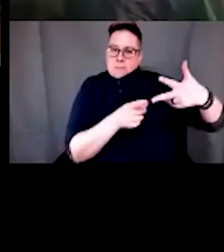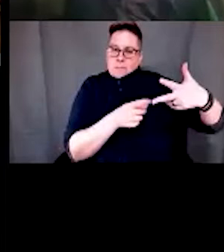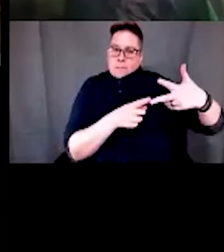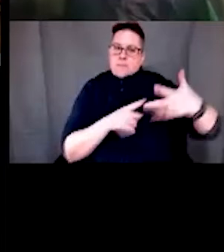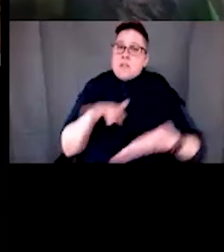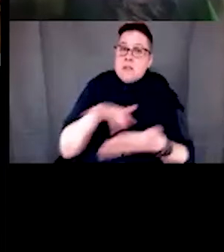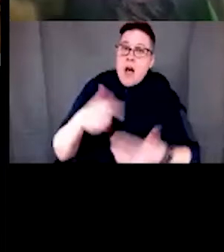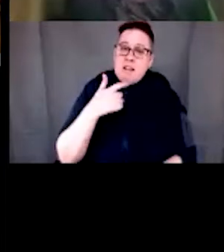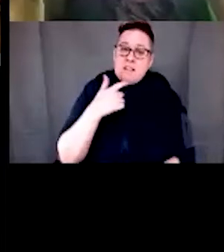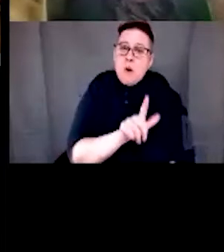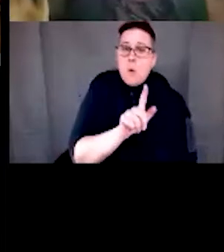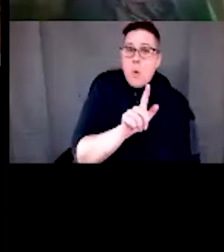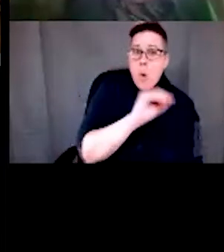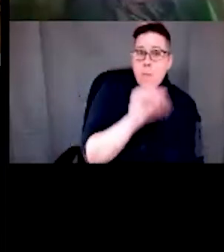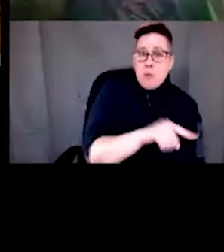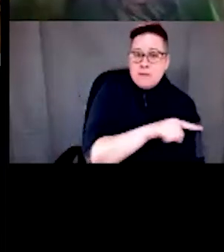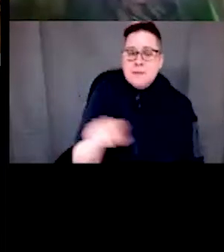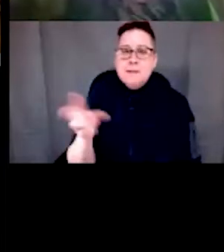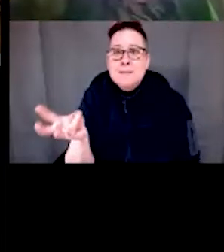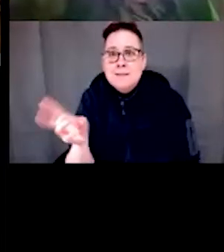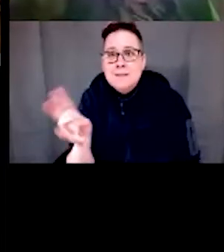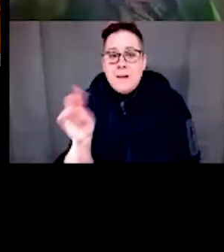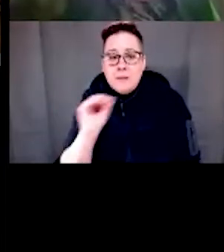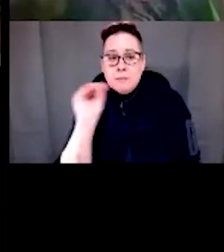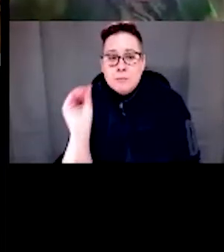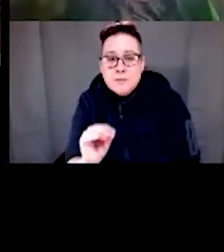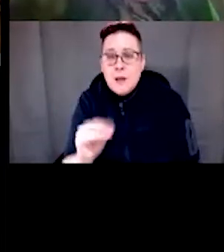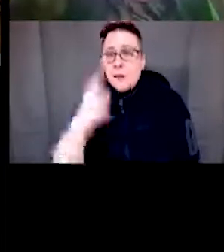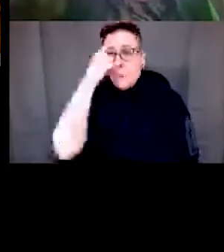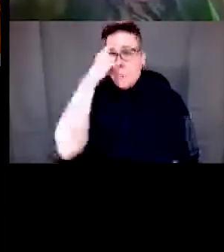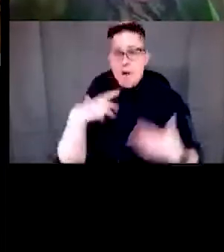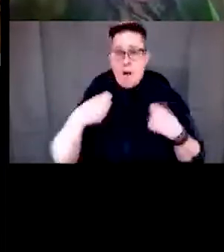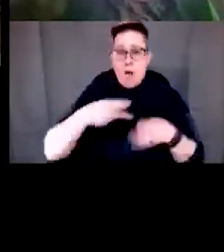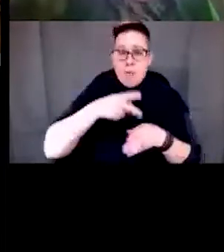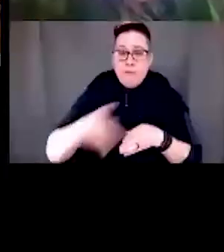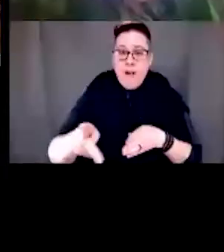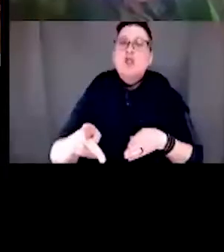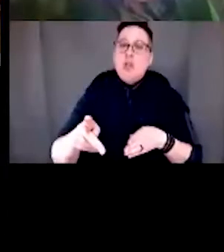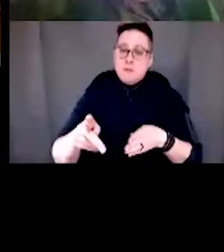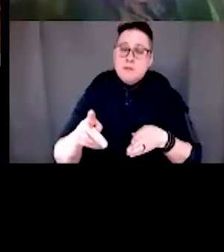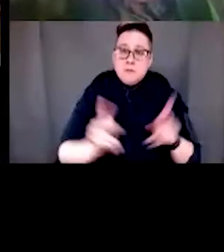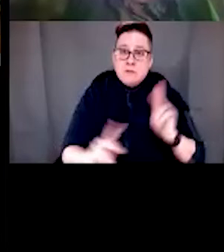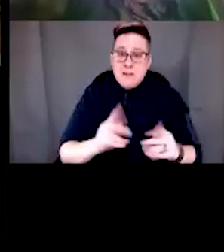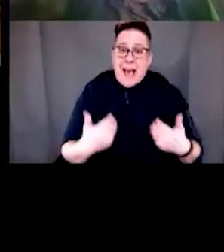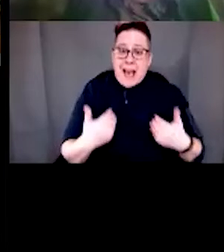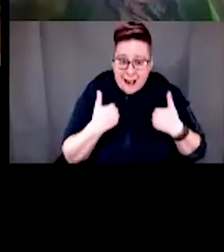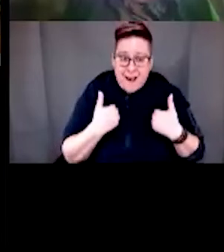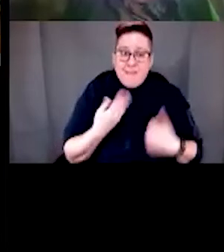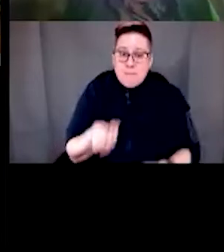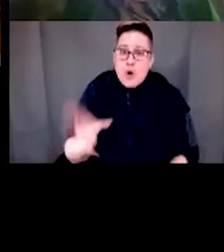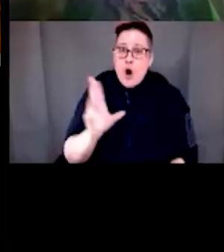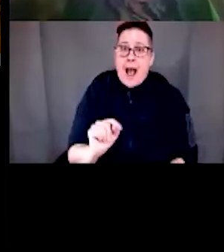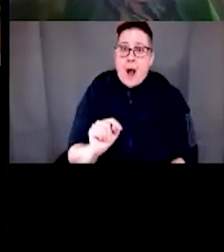between 21% and 67% of mental health professionals. That's a pretty wide